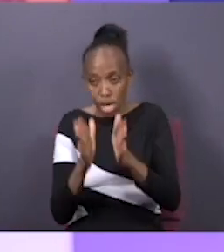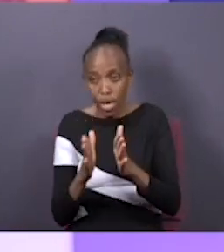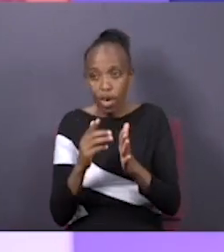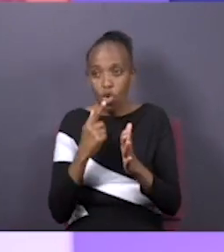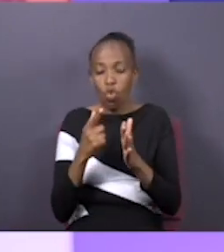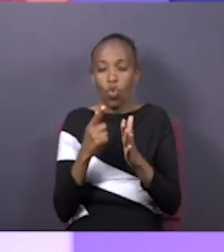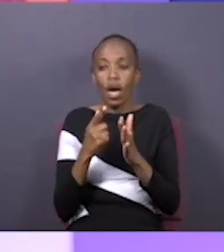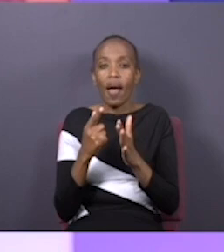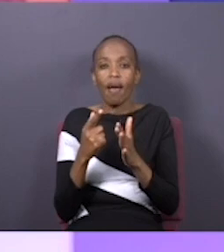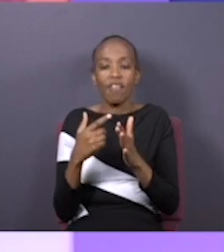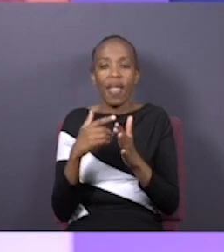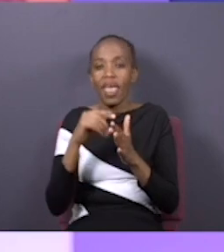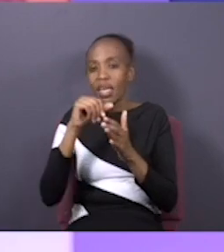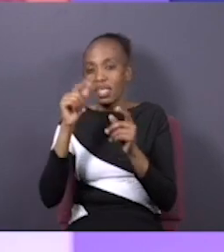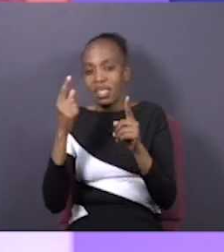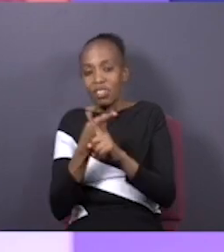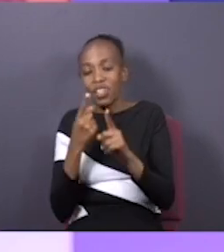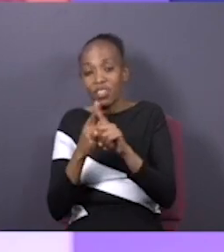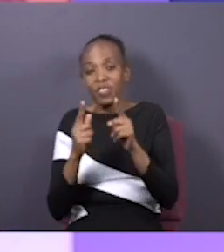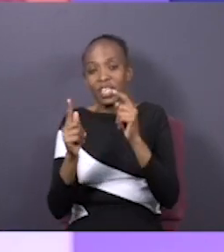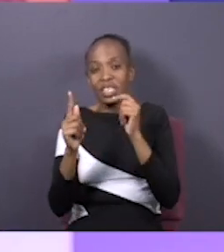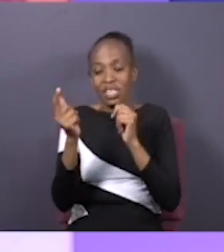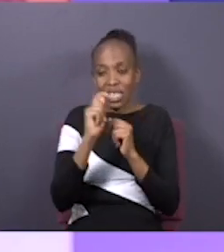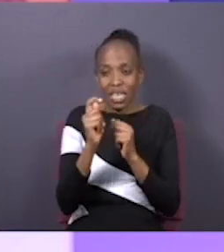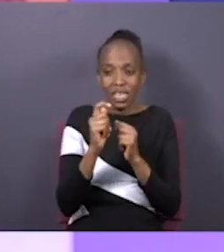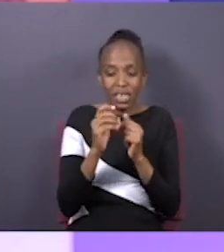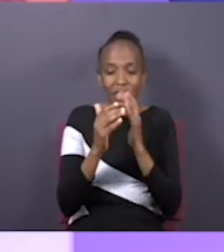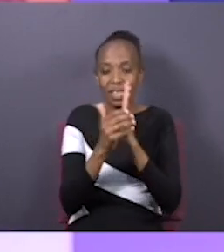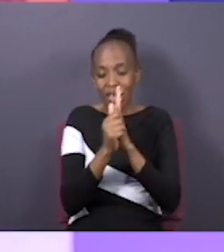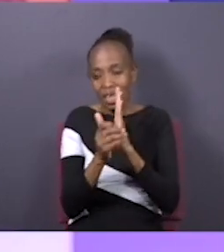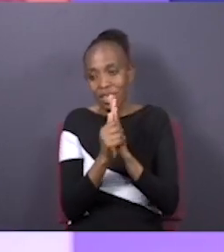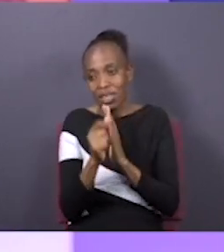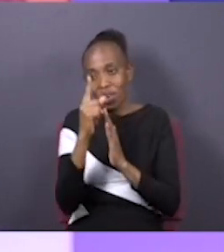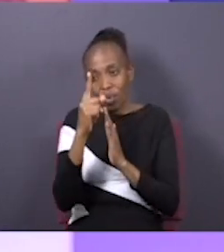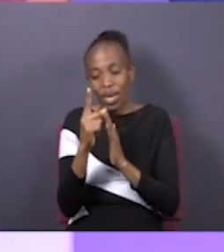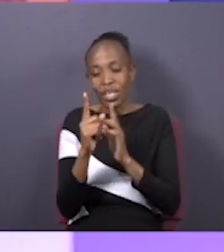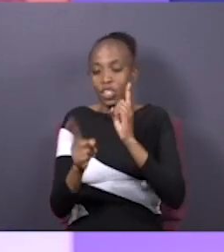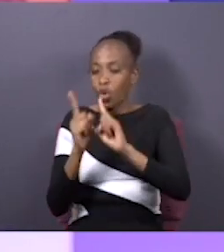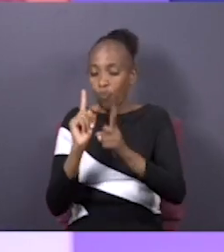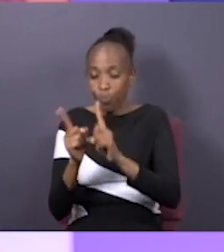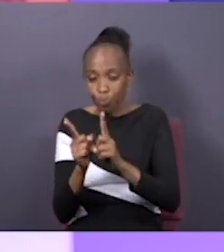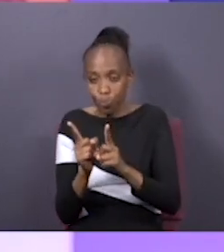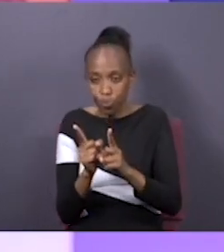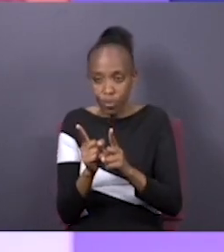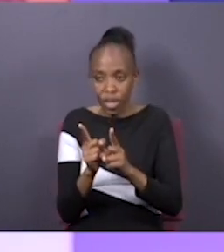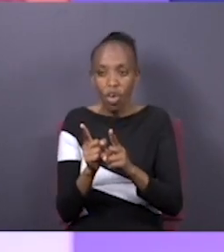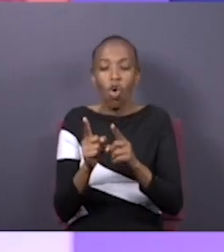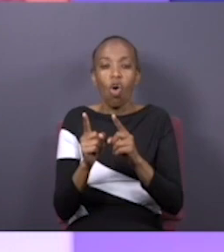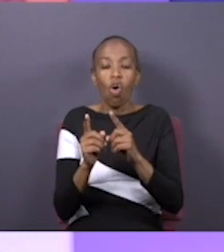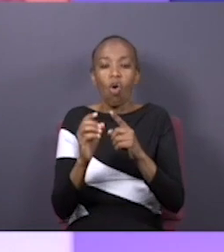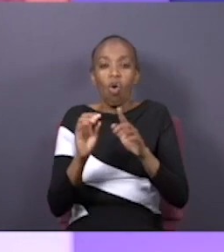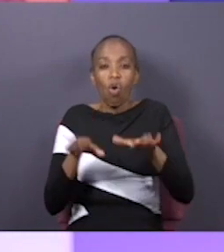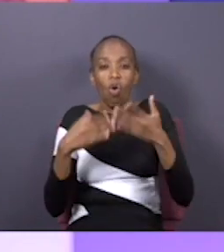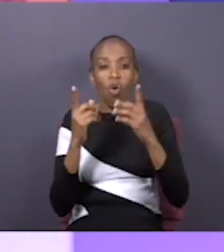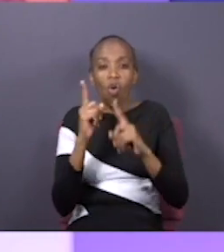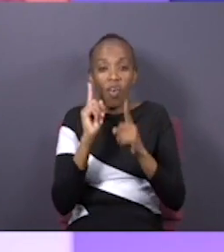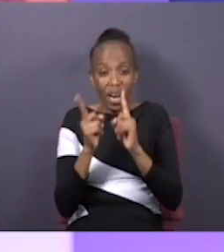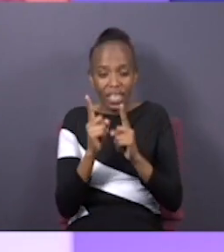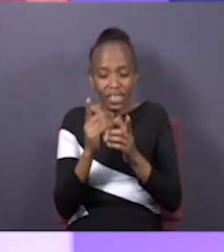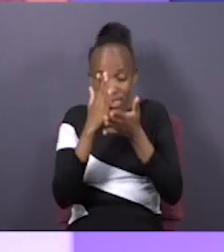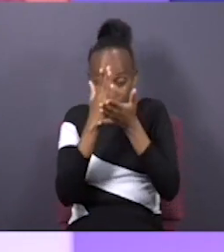are multi-talented. You will find either one is a sprinter or runs the